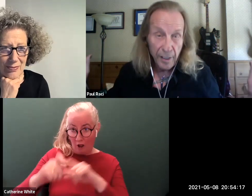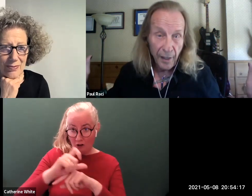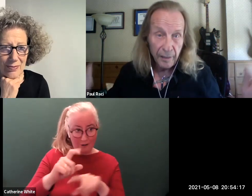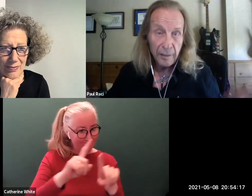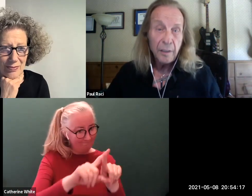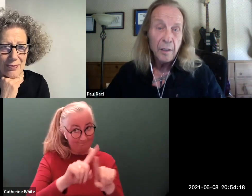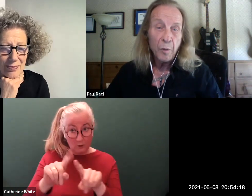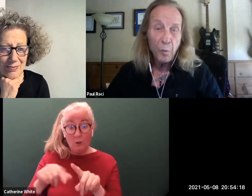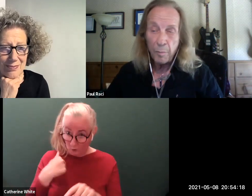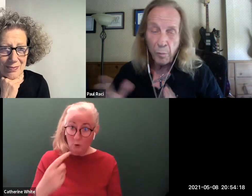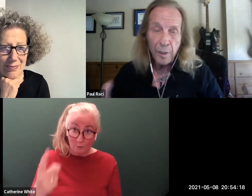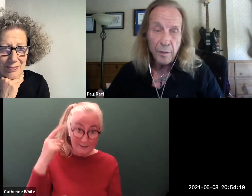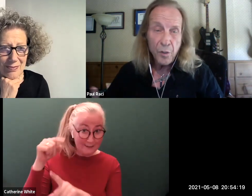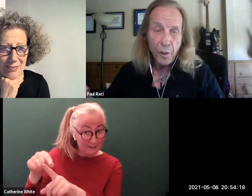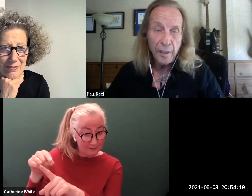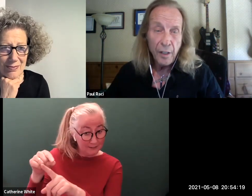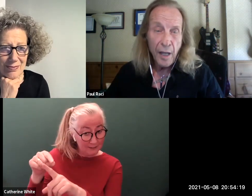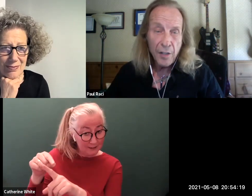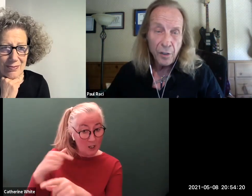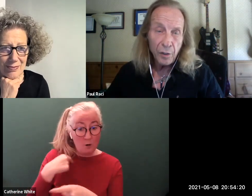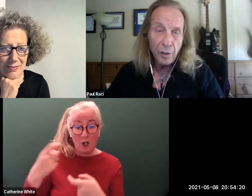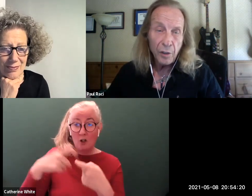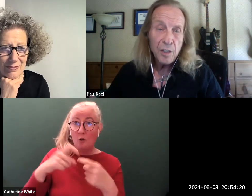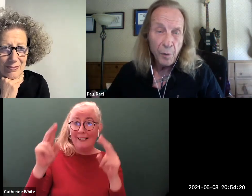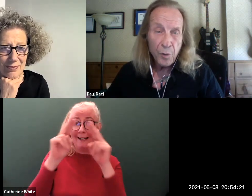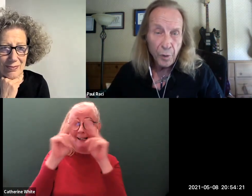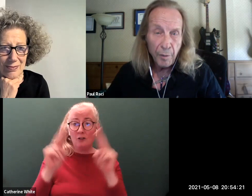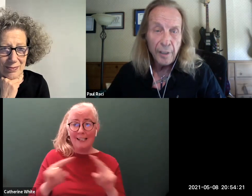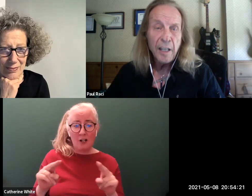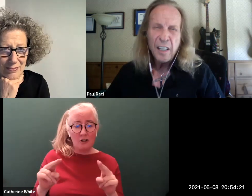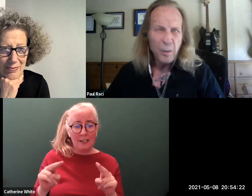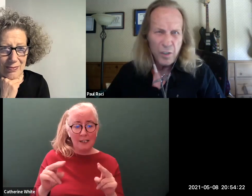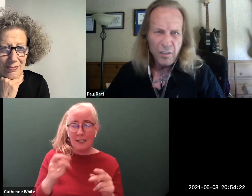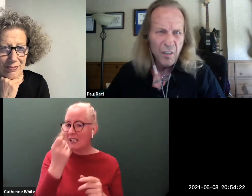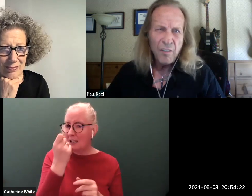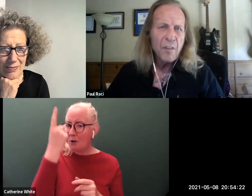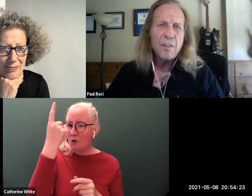we did that. We joined an international spiritual community.